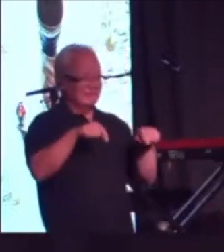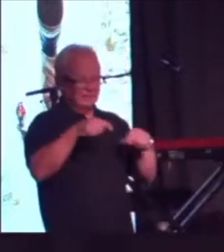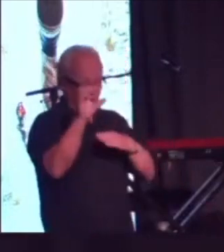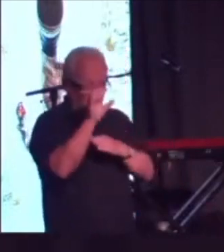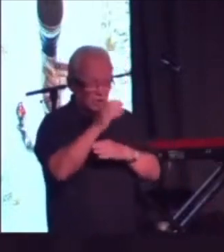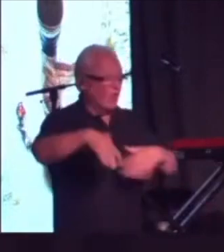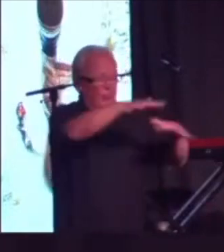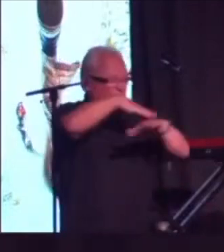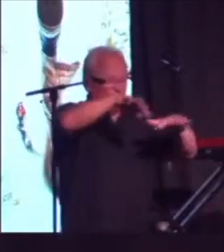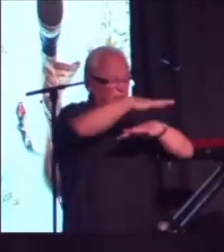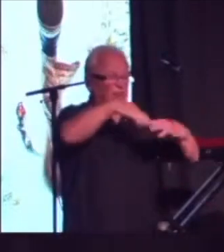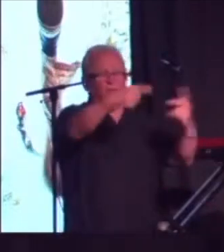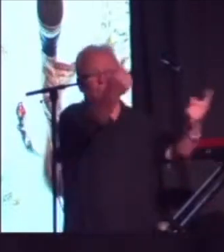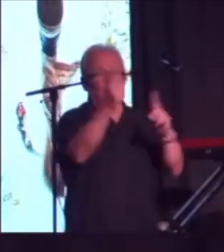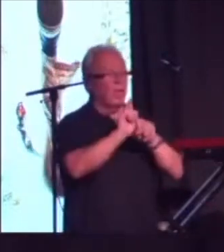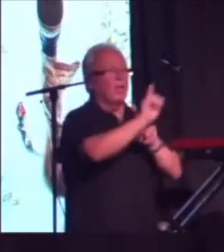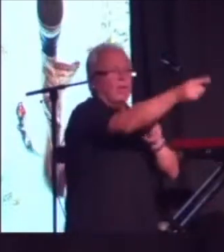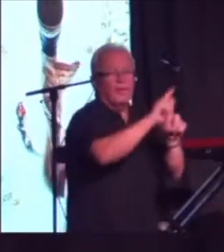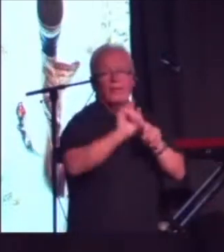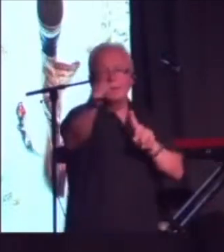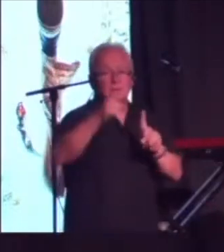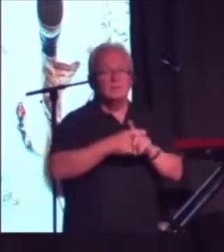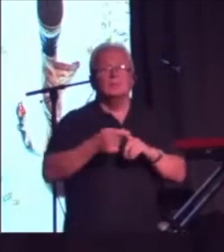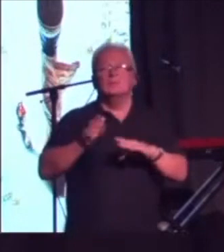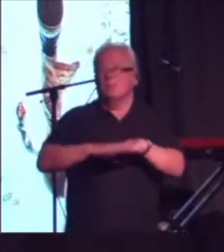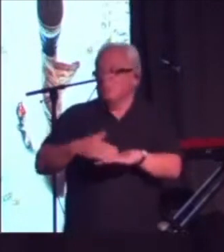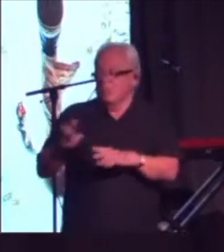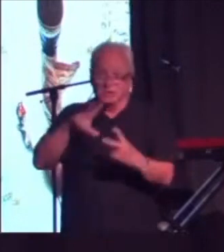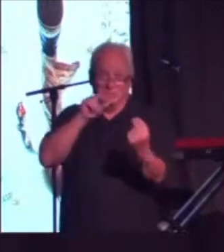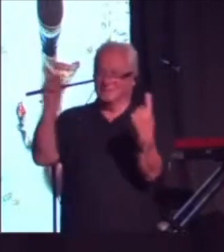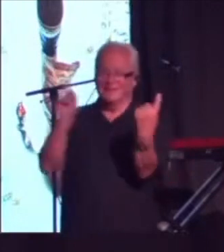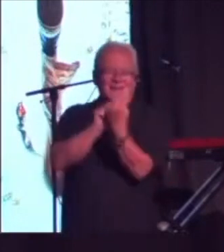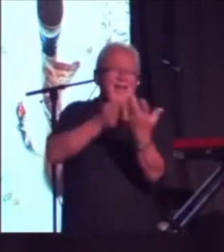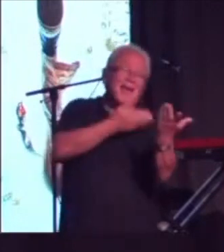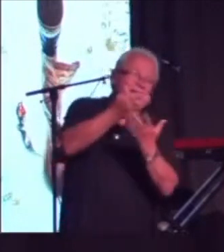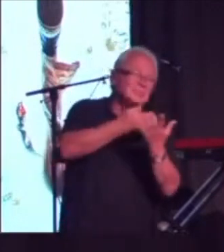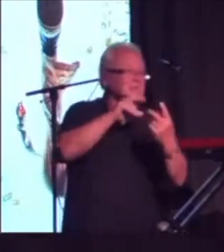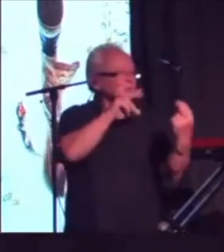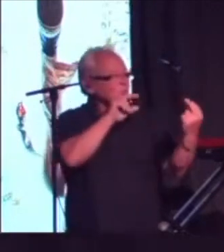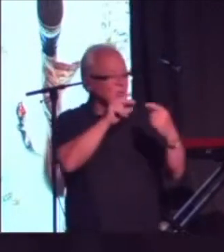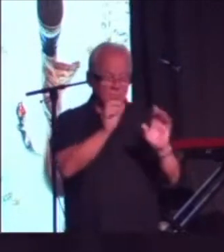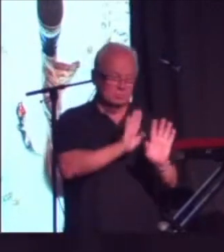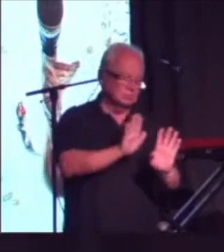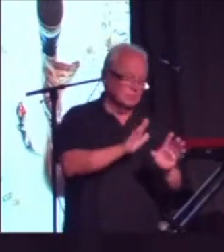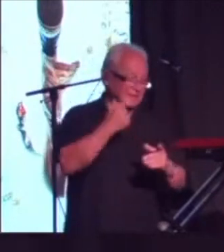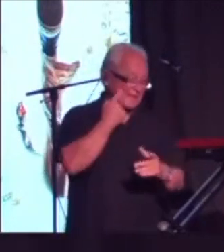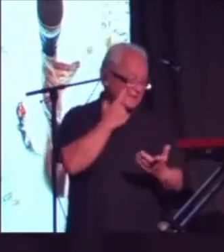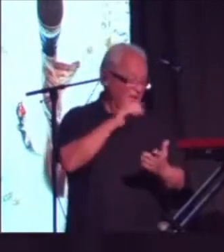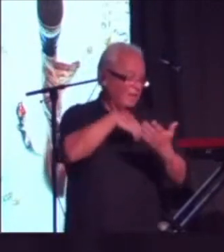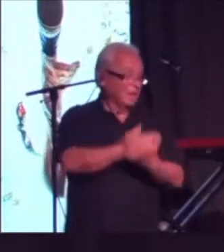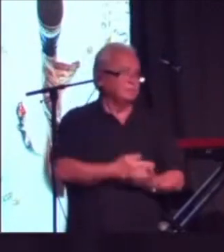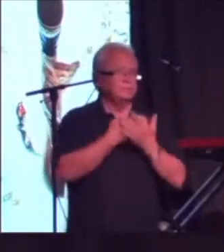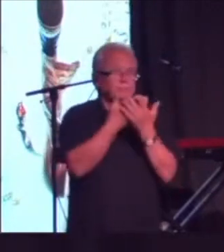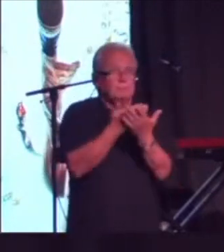come in those doors, leave through those doors, never speak to anybody, never really be known by anybody,